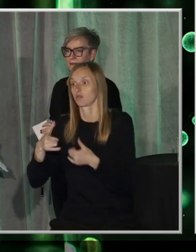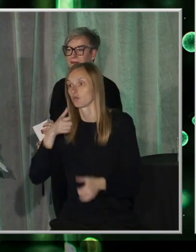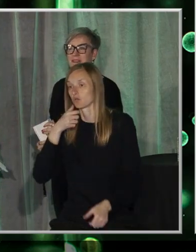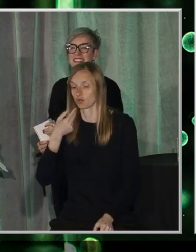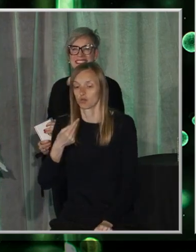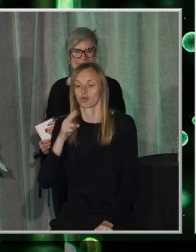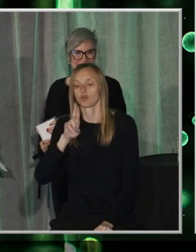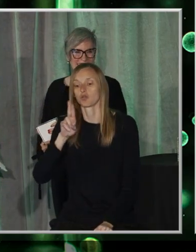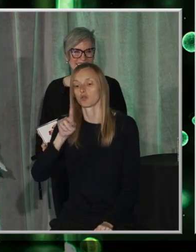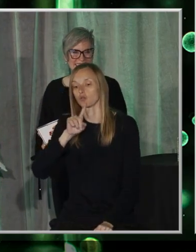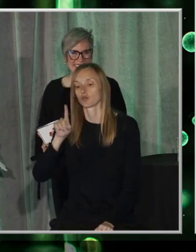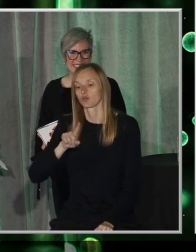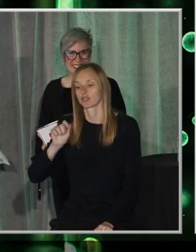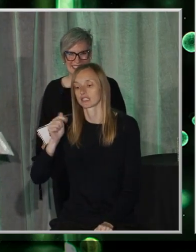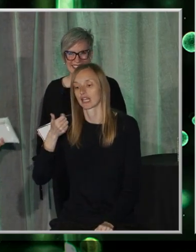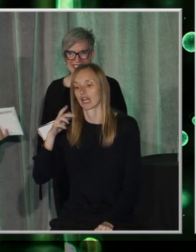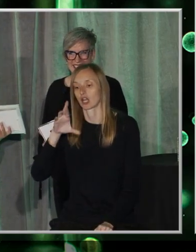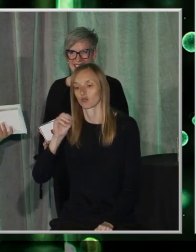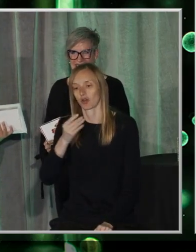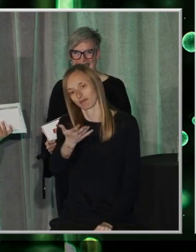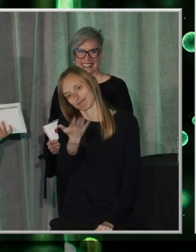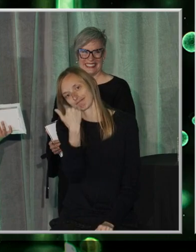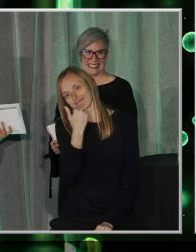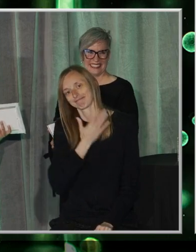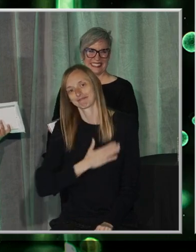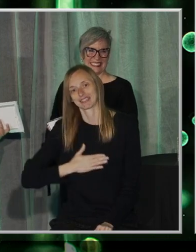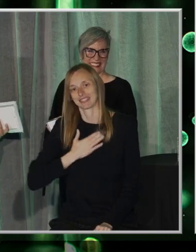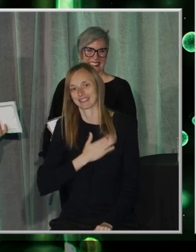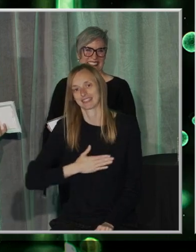Huzagro. Please come on up to the stage.